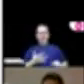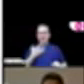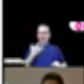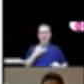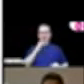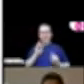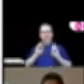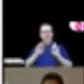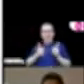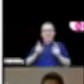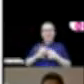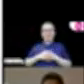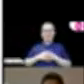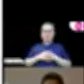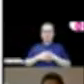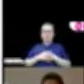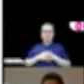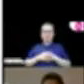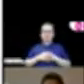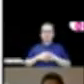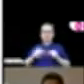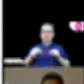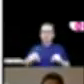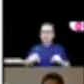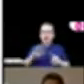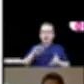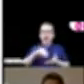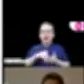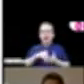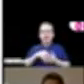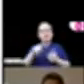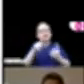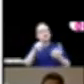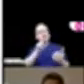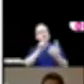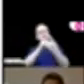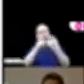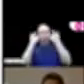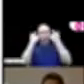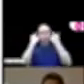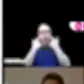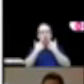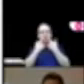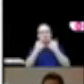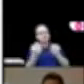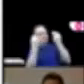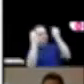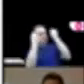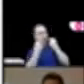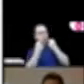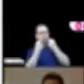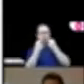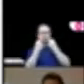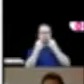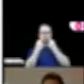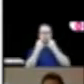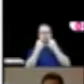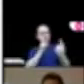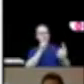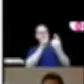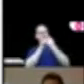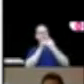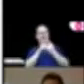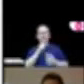And then once you get here, you have to meet the judges, you have to go to court every time and again, you have to tell your